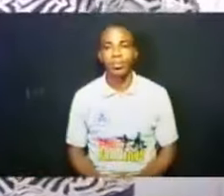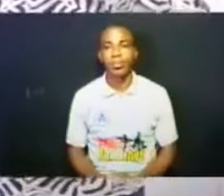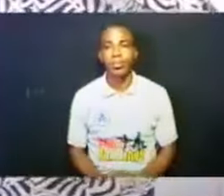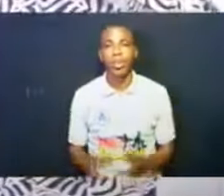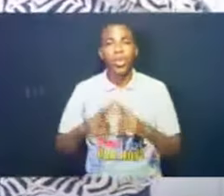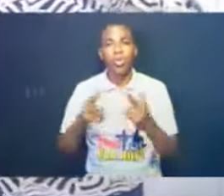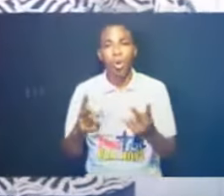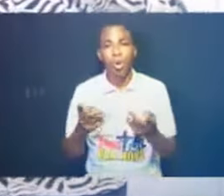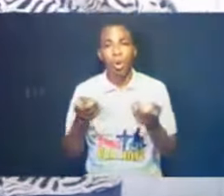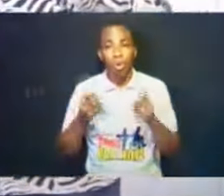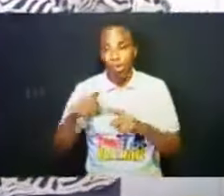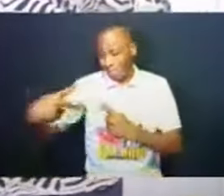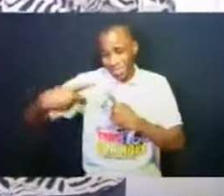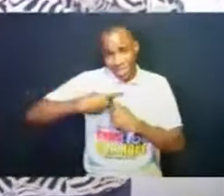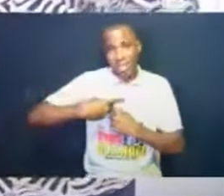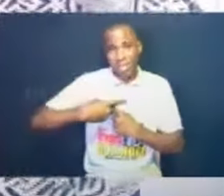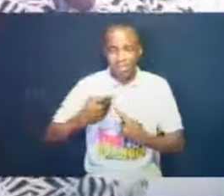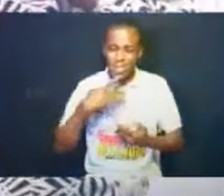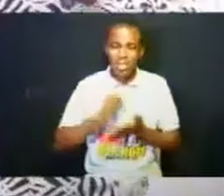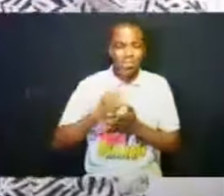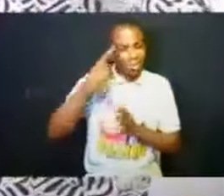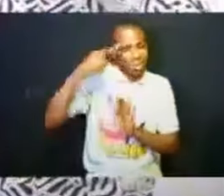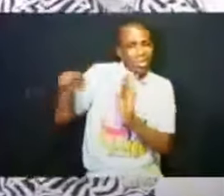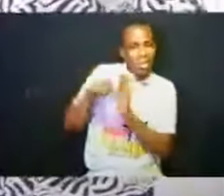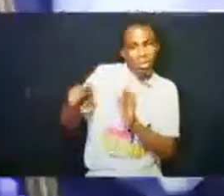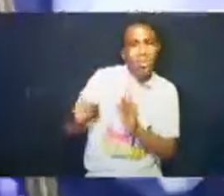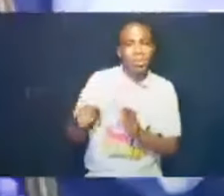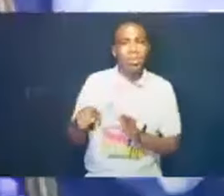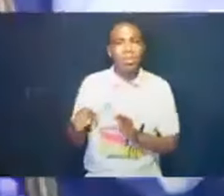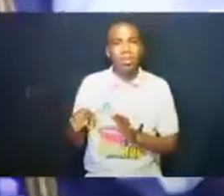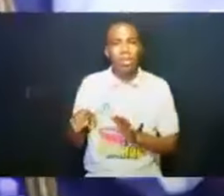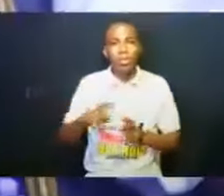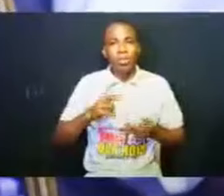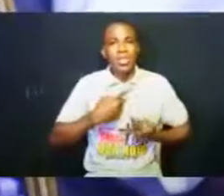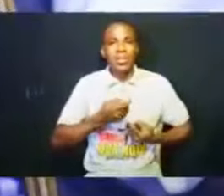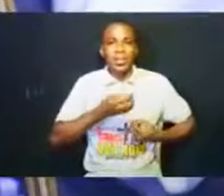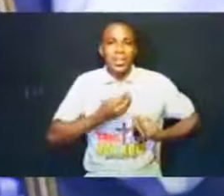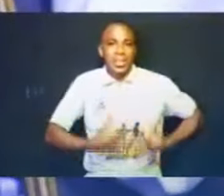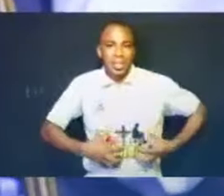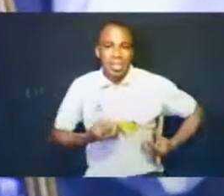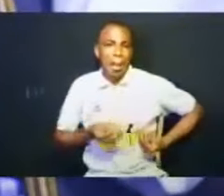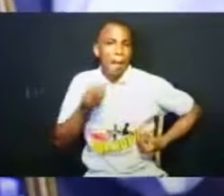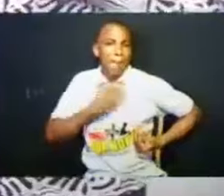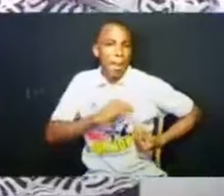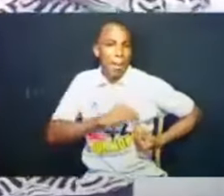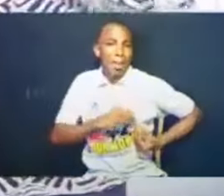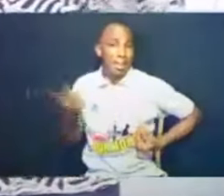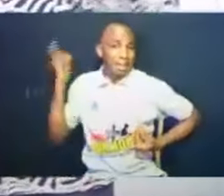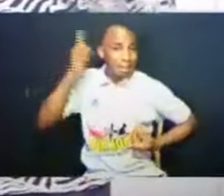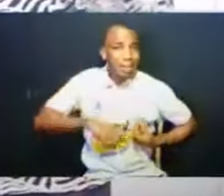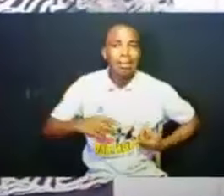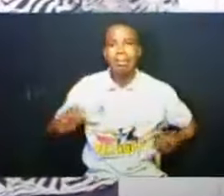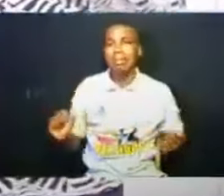they hold on to it until they are destroyed. Let me go back to that